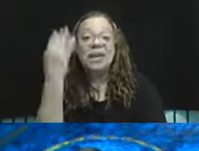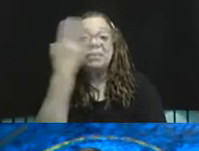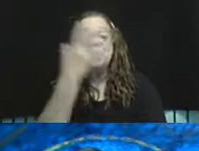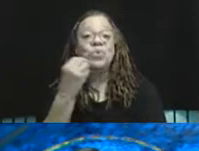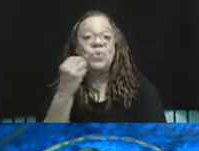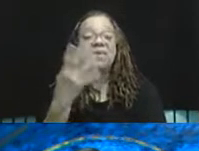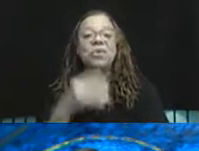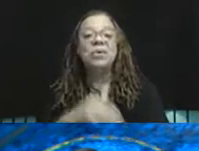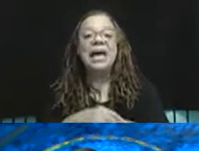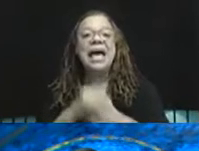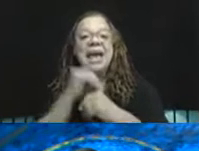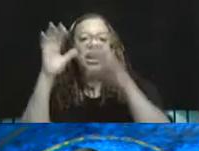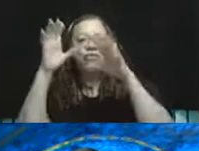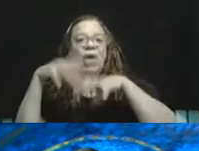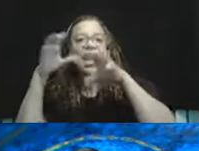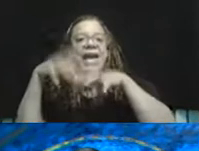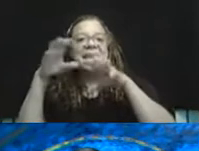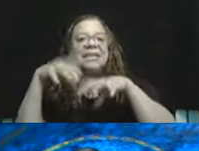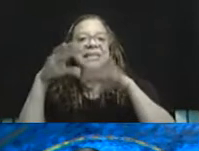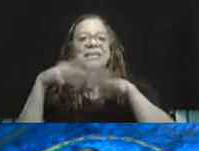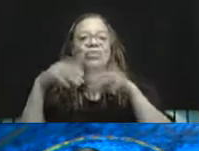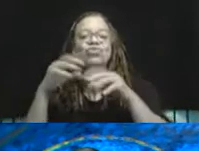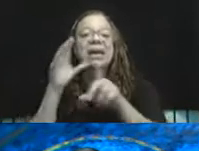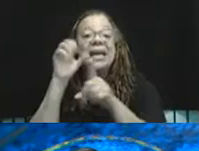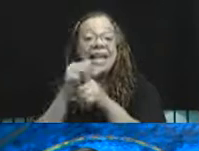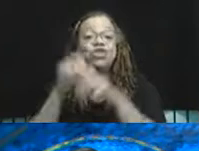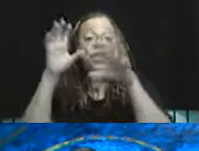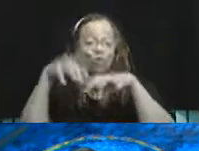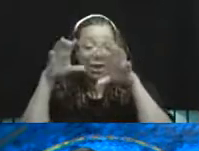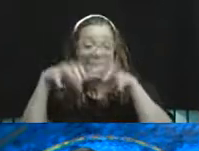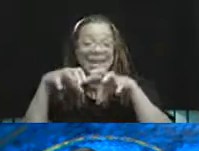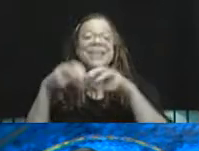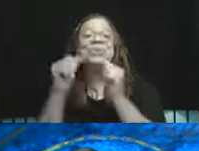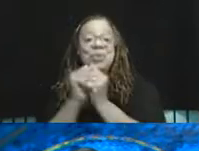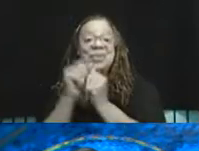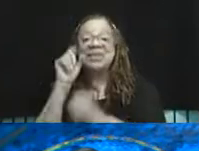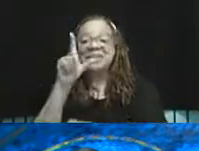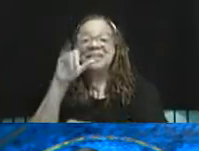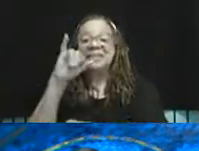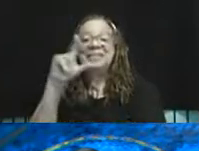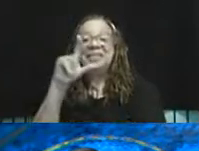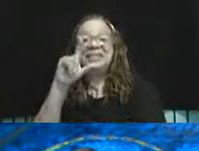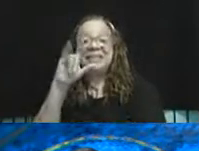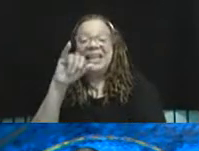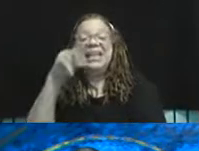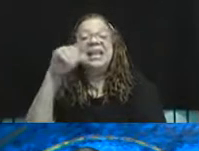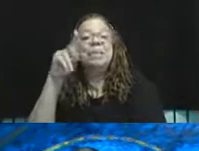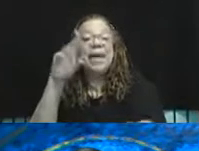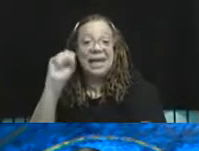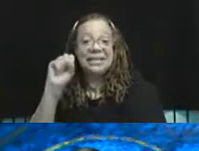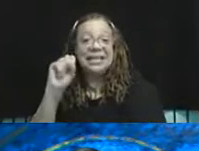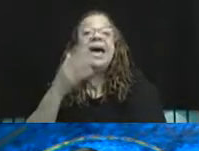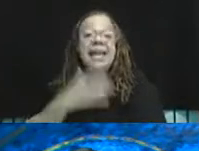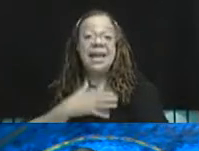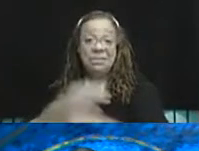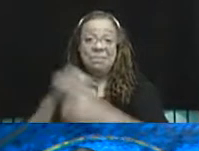of rained too that day. I'm like, this is would be so cool to try to capture. Yeah. That's very And that was one of my challenges for that